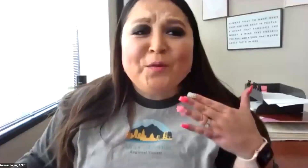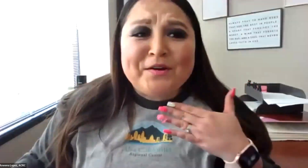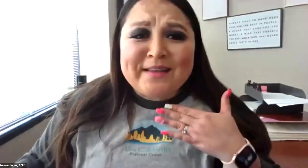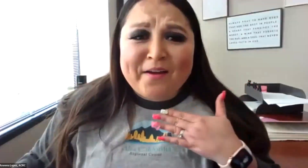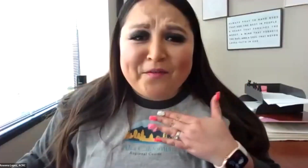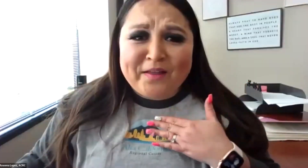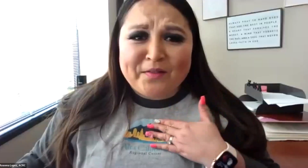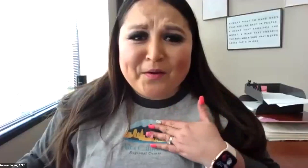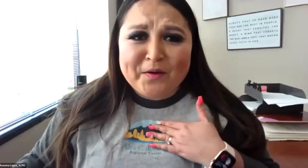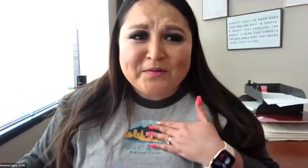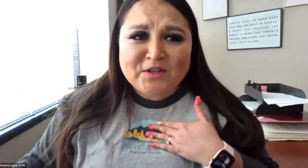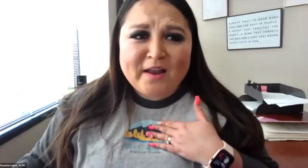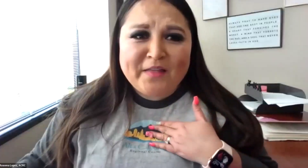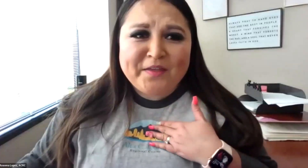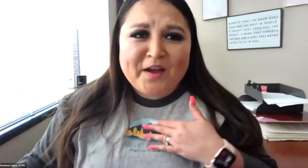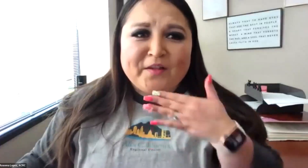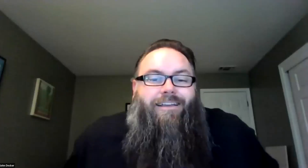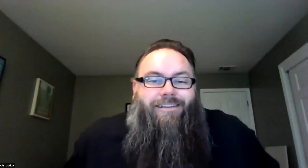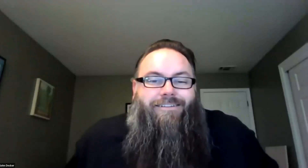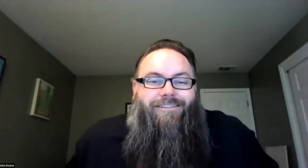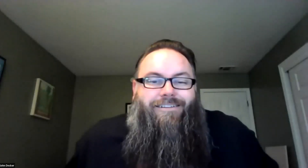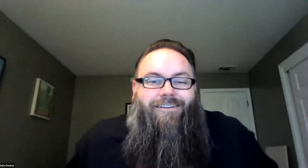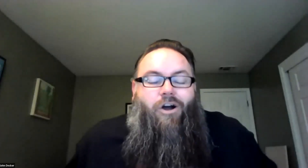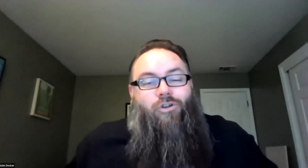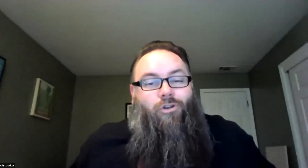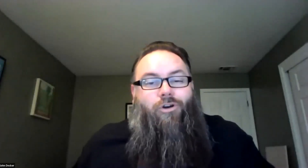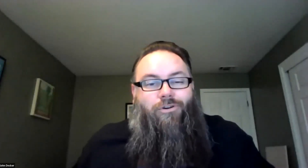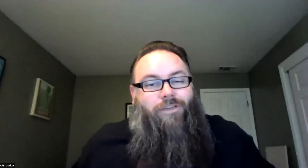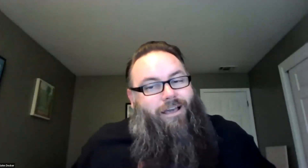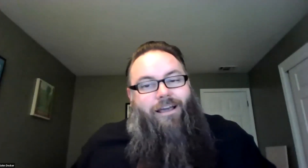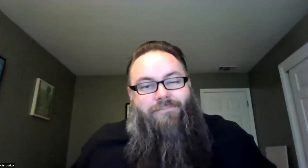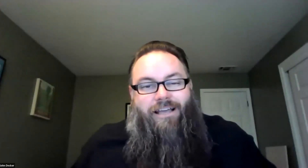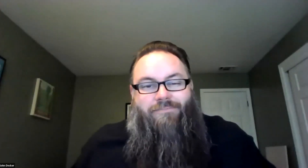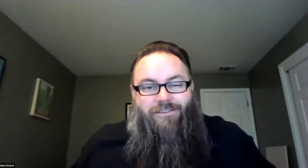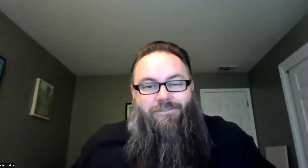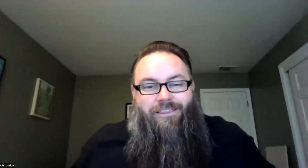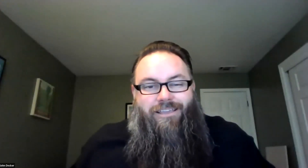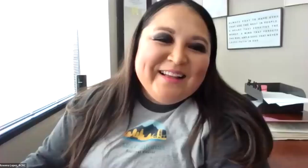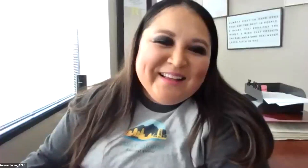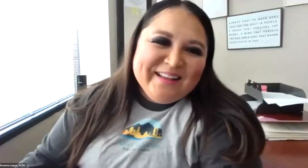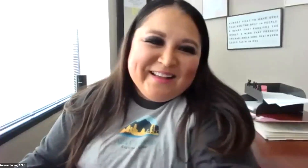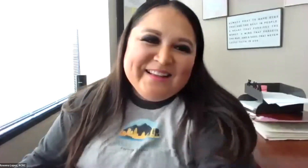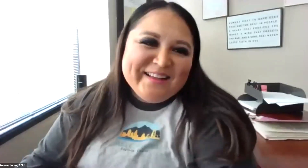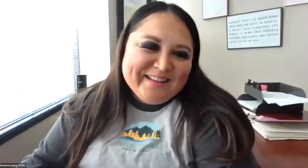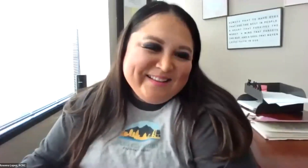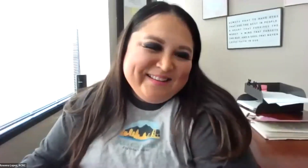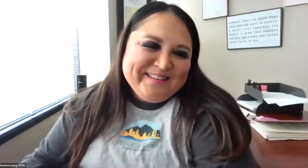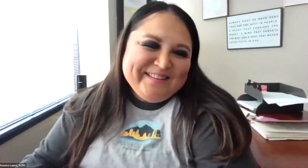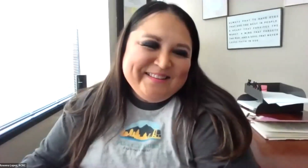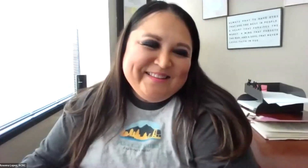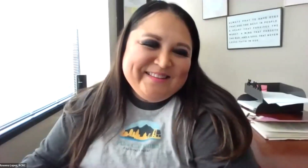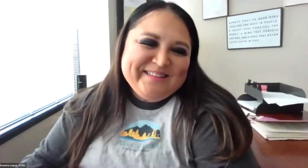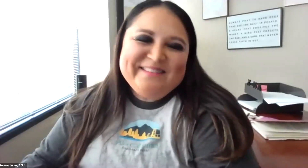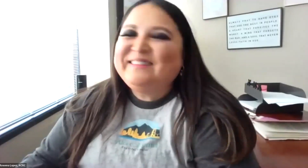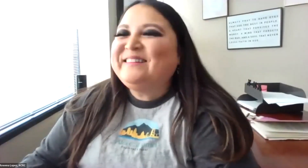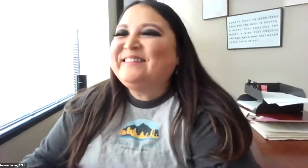your beard's covering the logo, John, not the color. It's your beard. Oh, no. Yeah, absolutely. It is the beard.